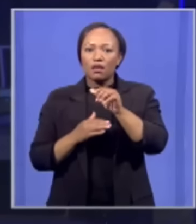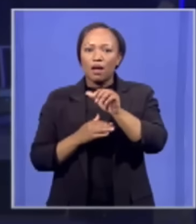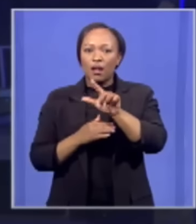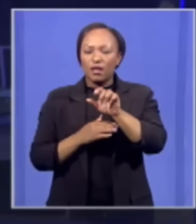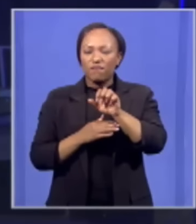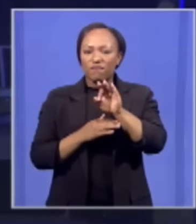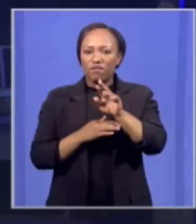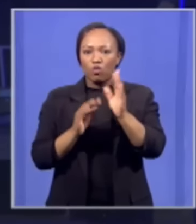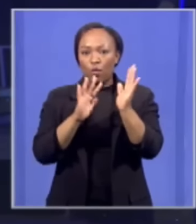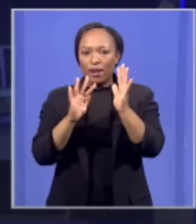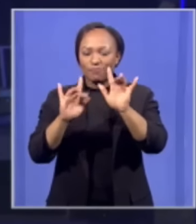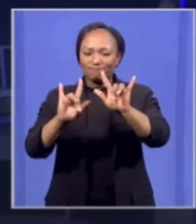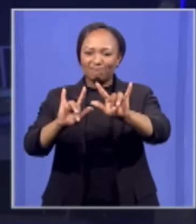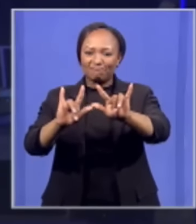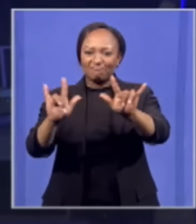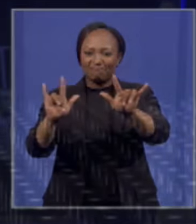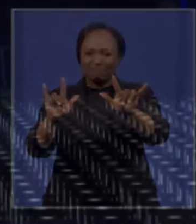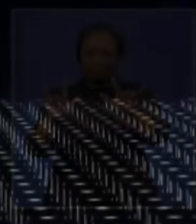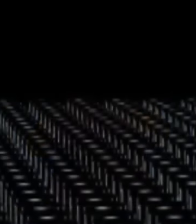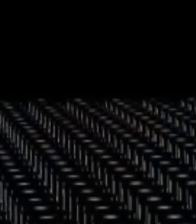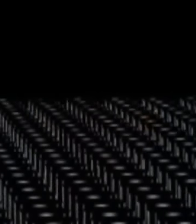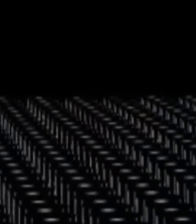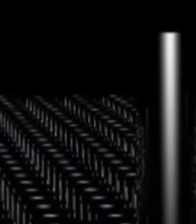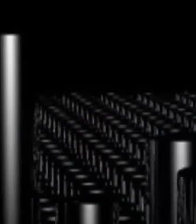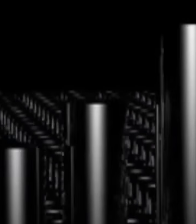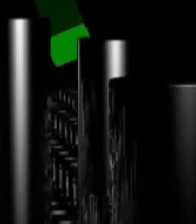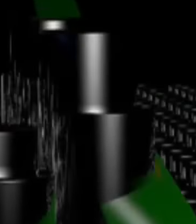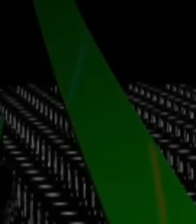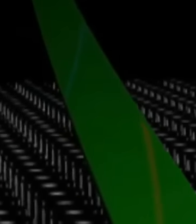bolipi ke utaba.